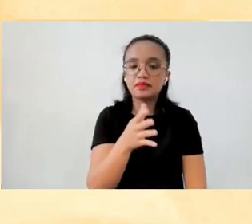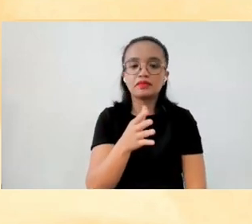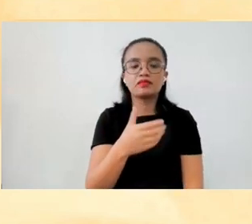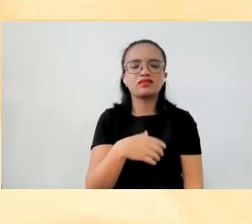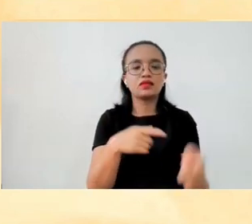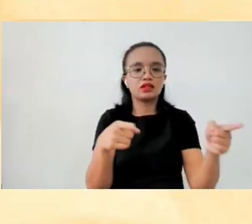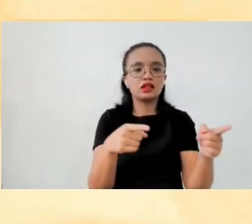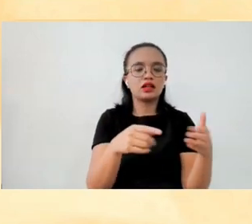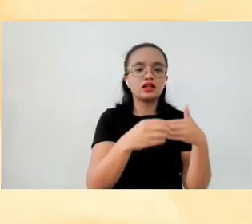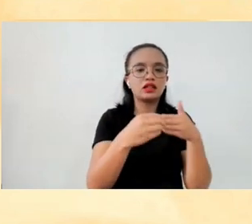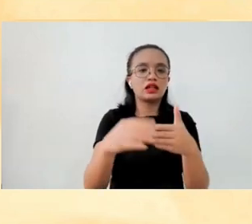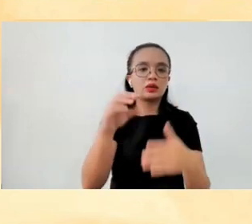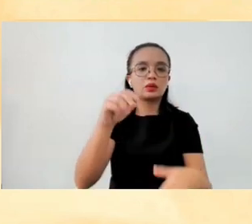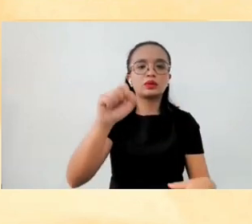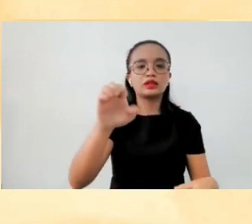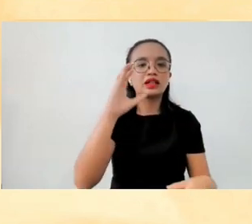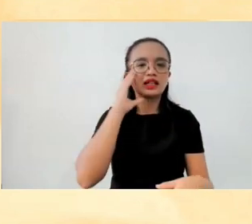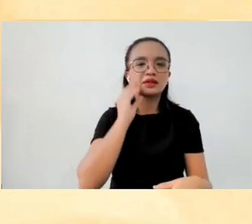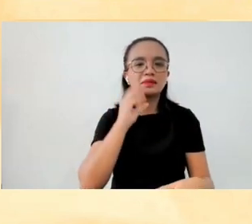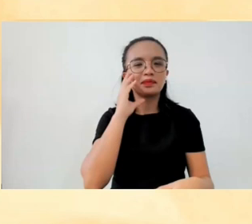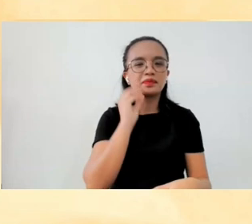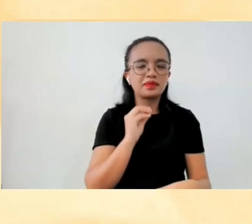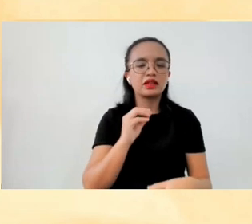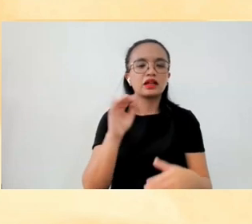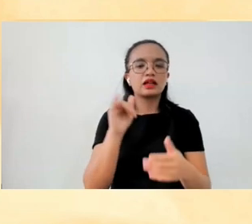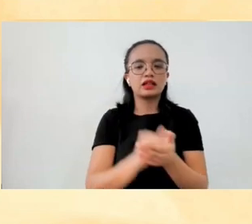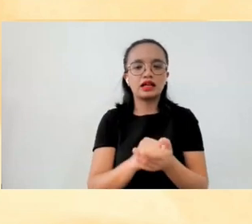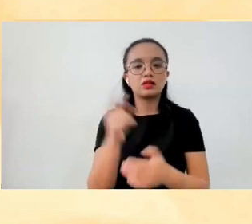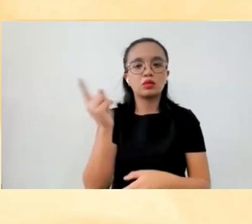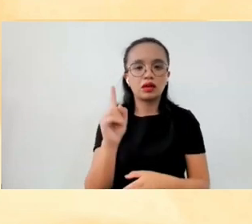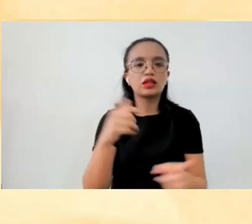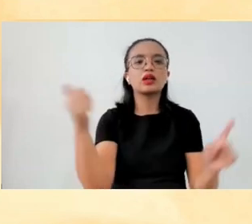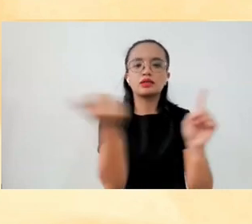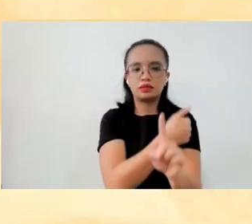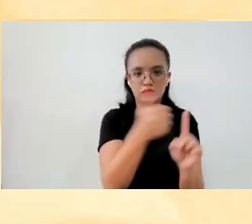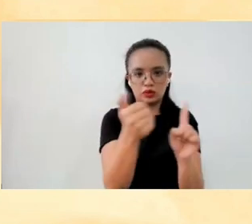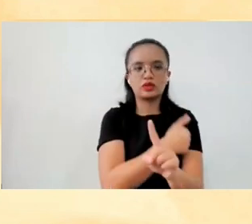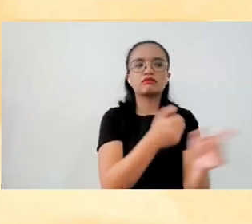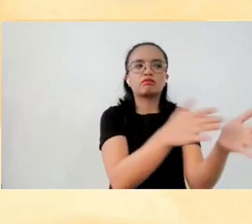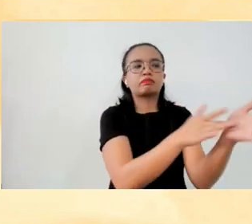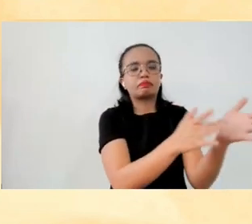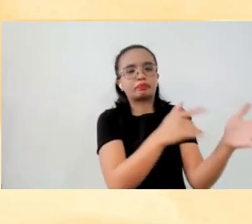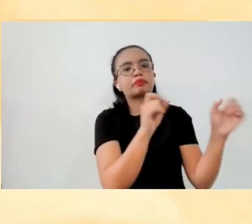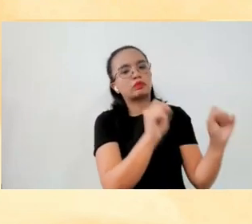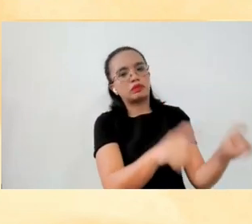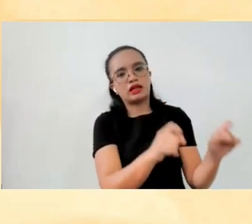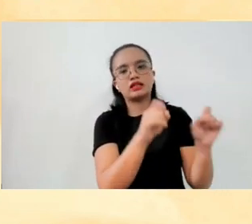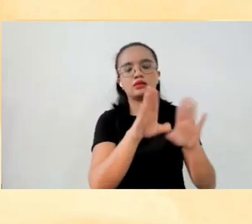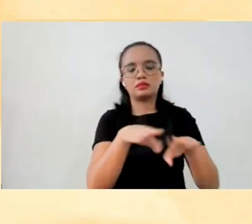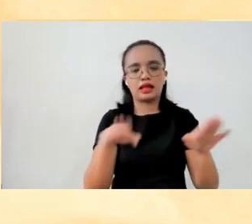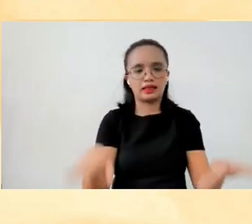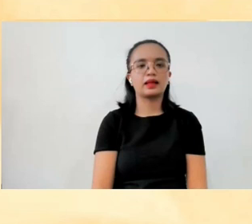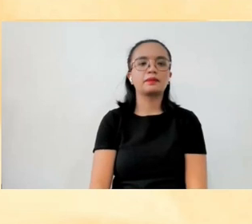facilitating the OSAIC experience. So that's the whole abuse or exploitation of children. And we know